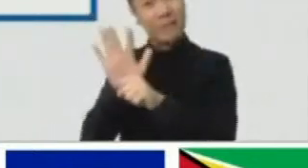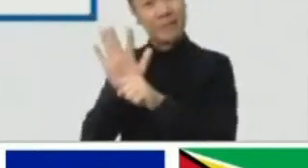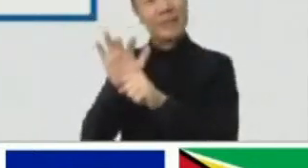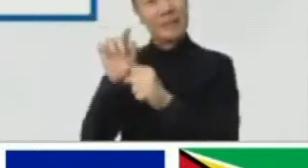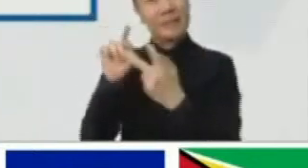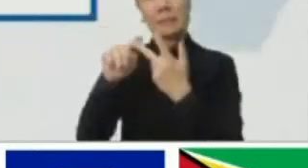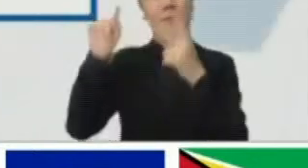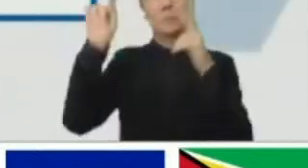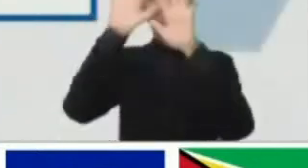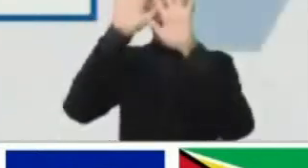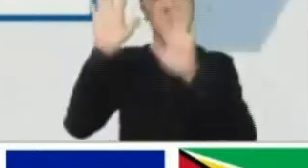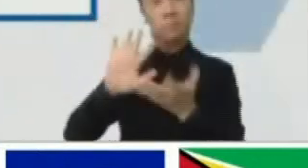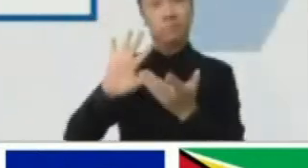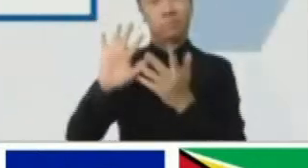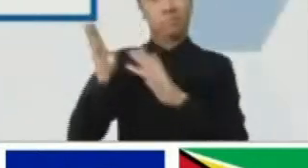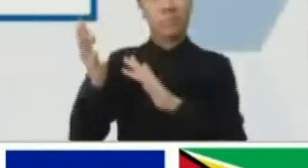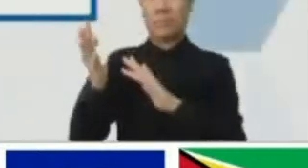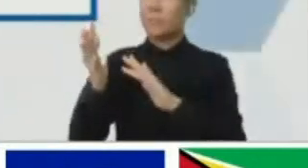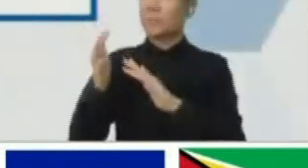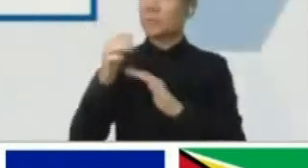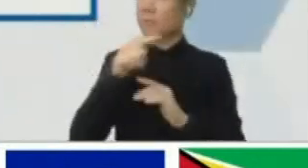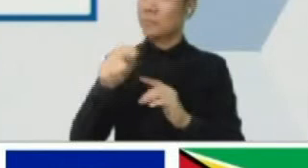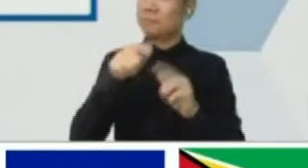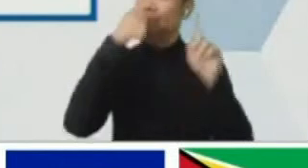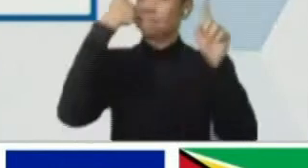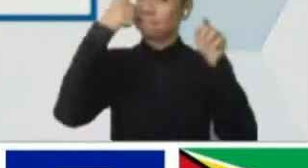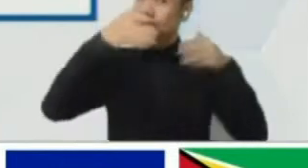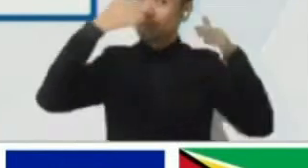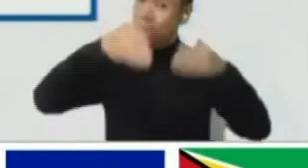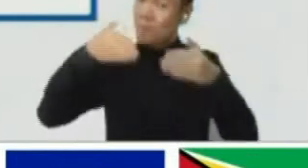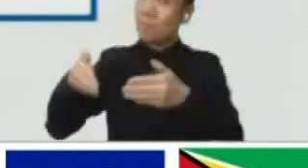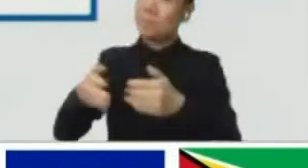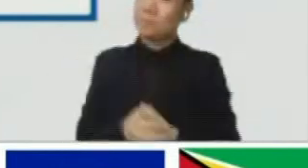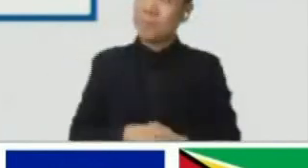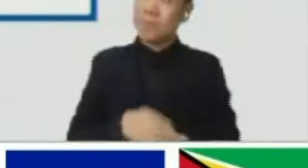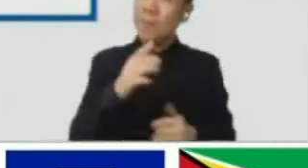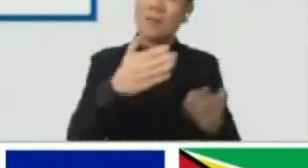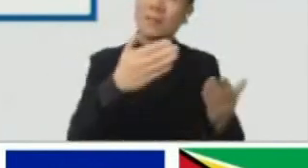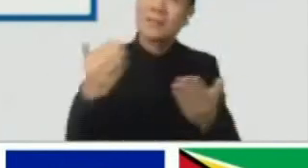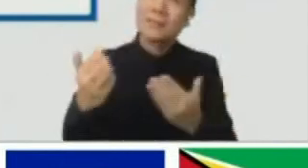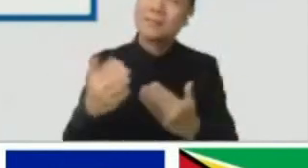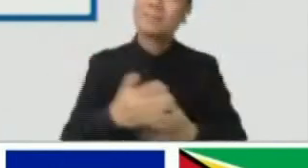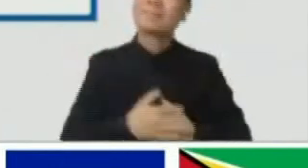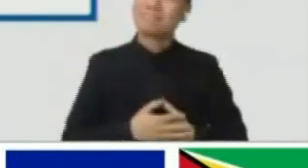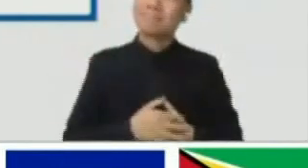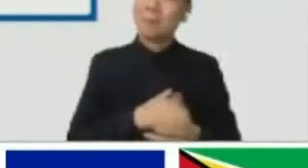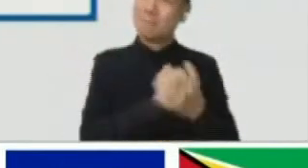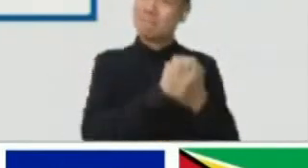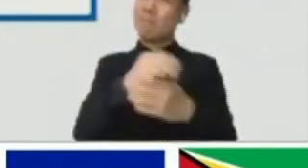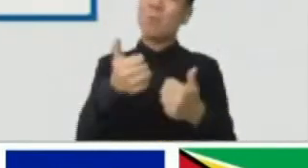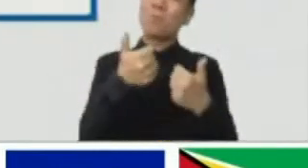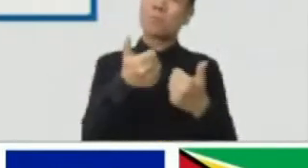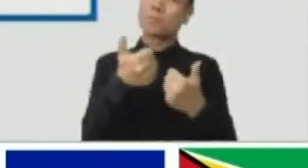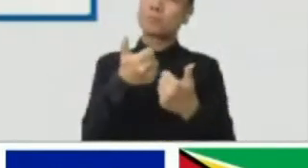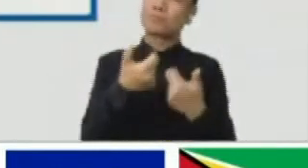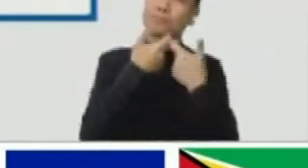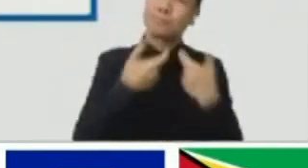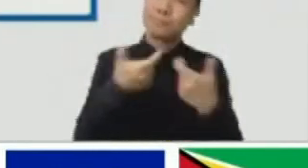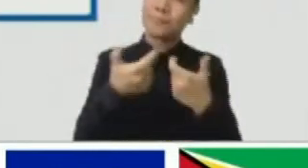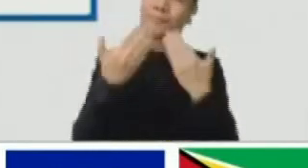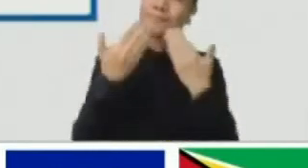very much and wish us all a wonderfully productive regional platform.